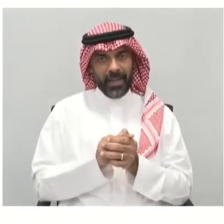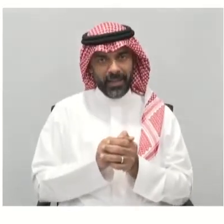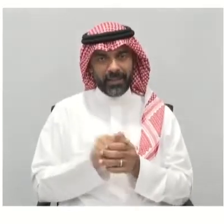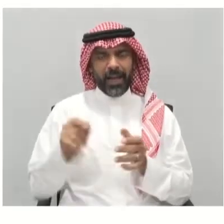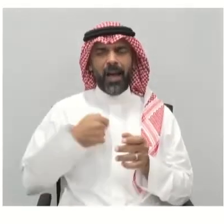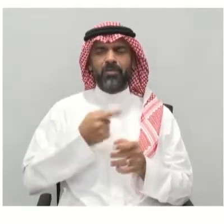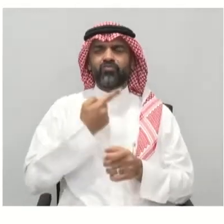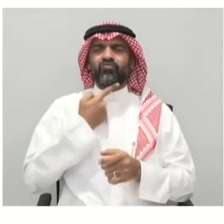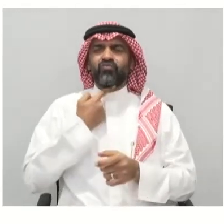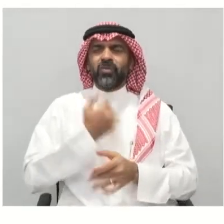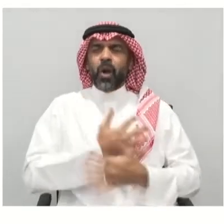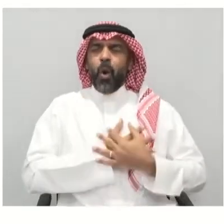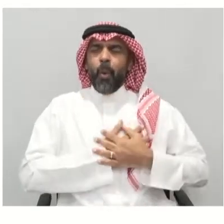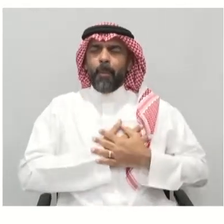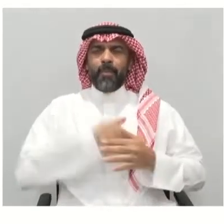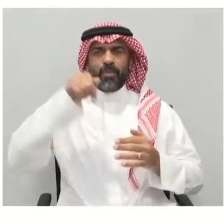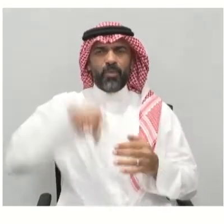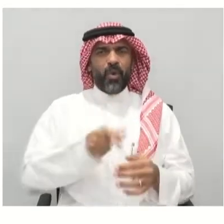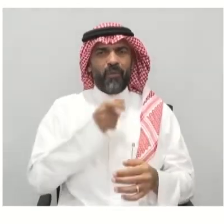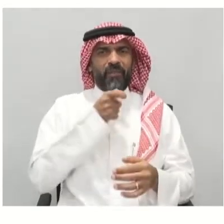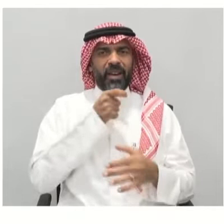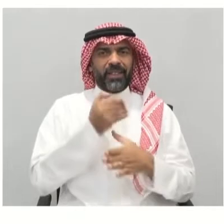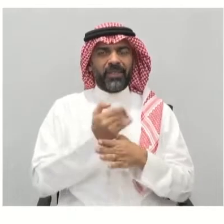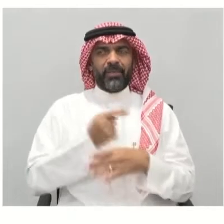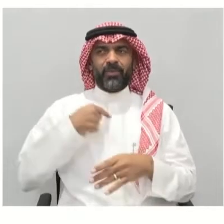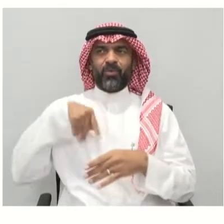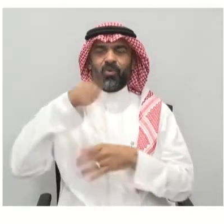just like me. I already do.